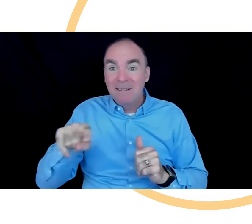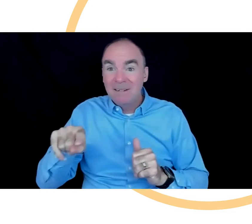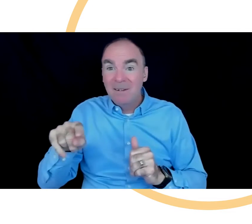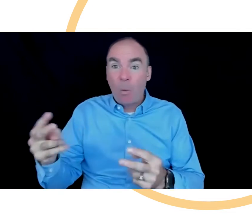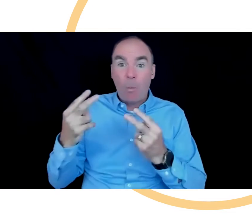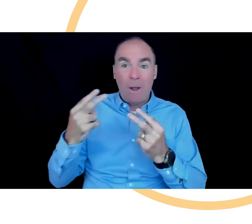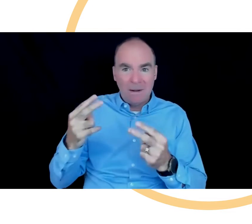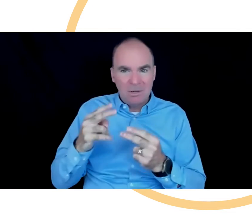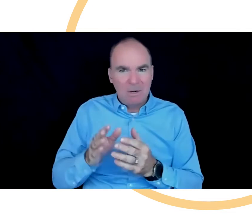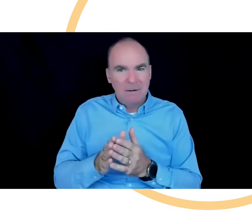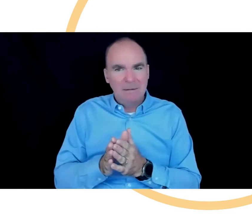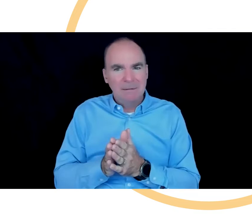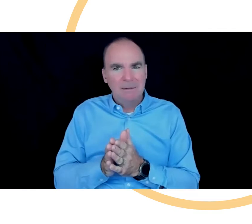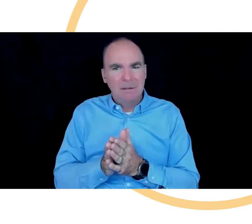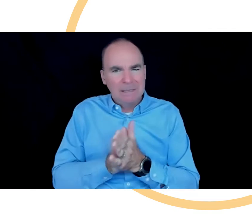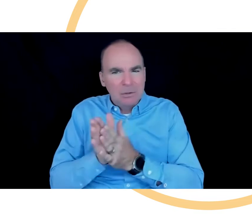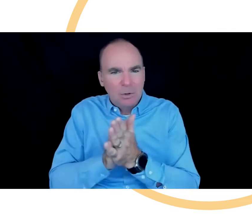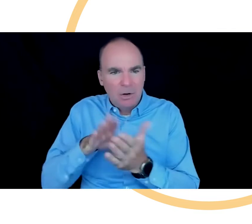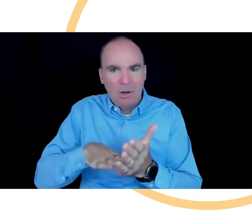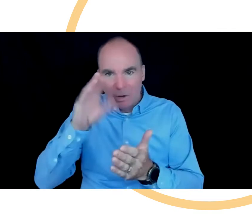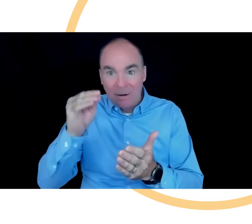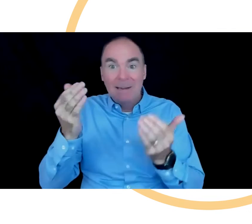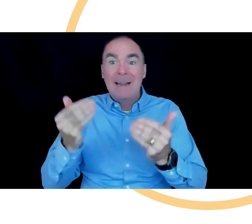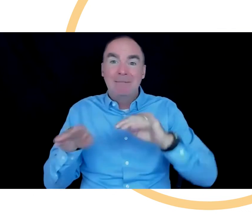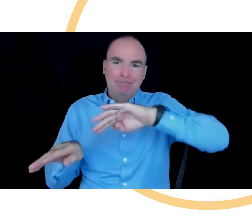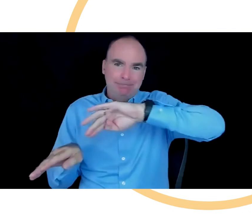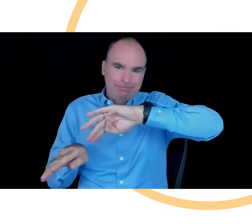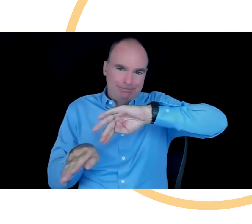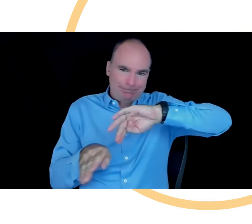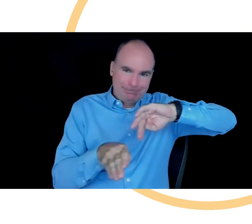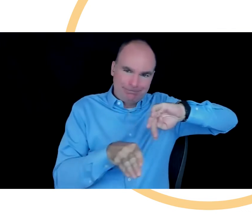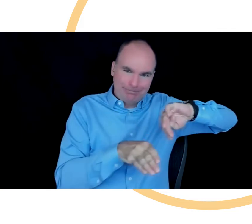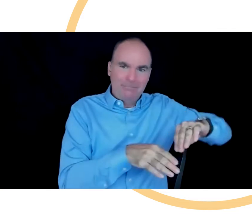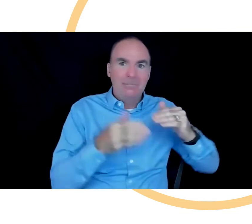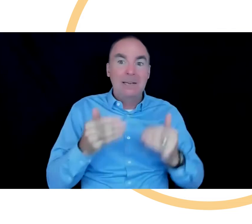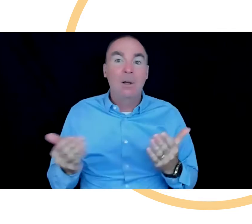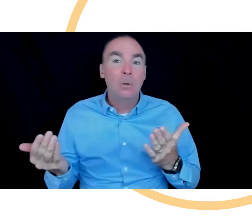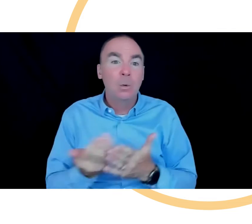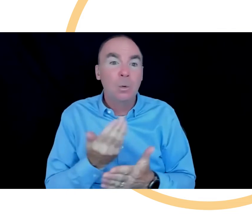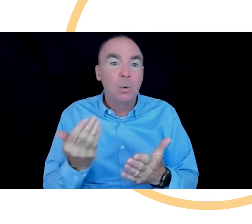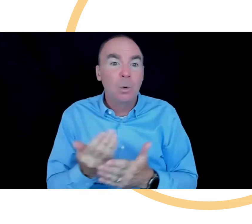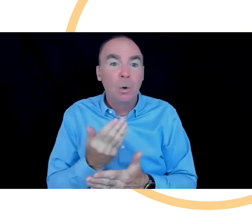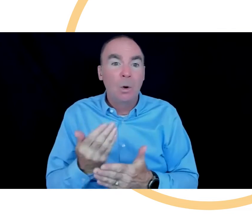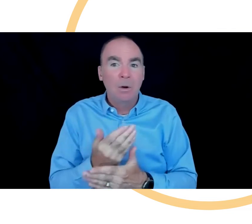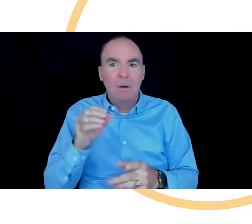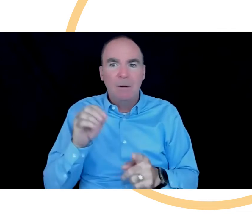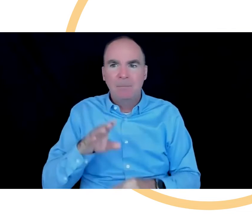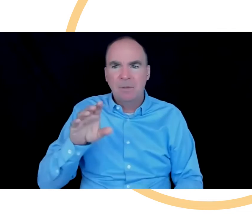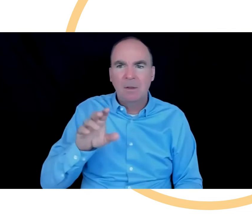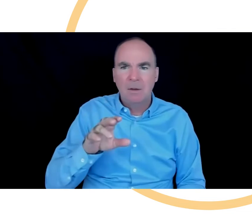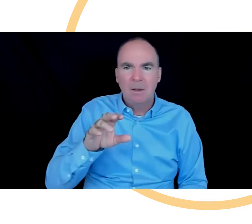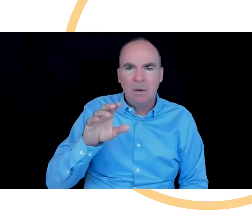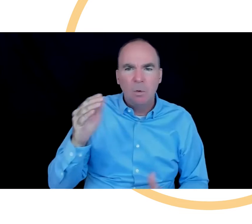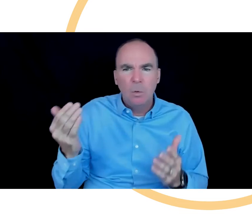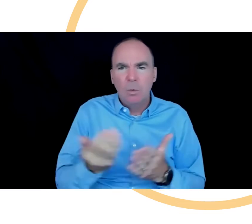to introduce you all to the next segment of our event, where we would like to spotlight a USAID activity